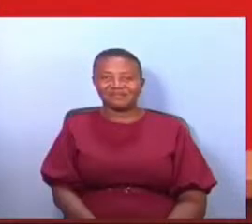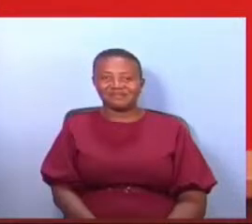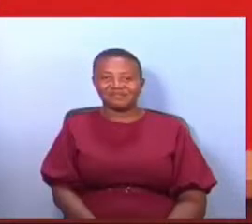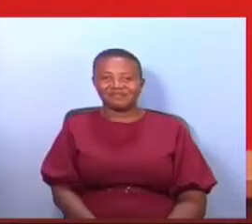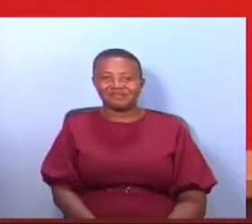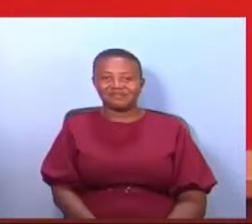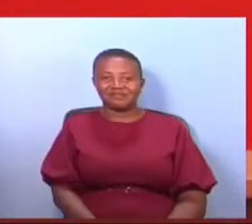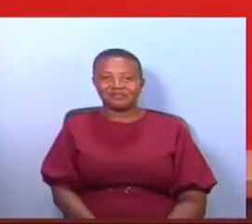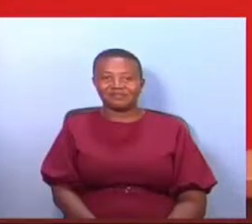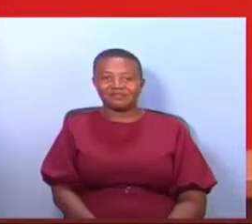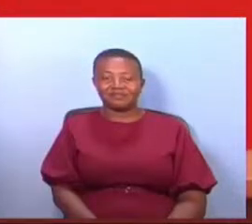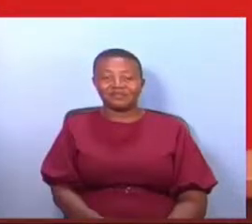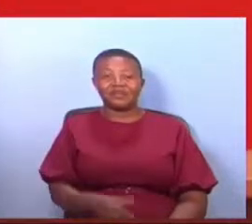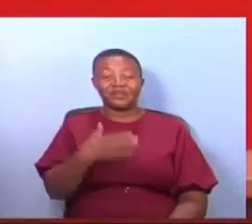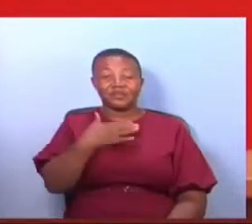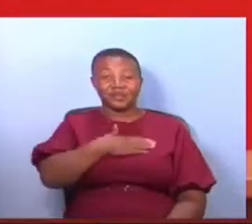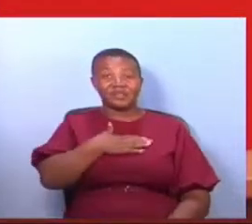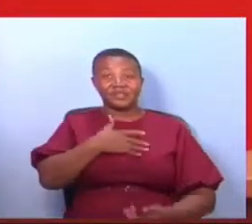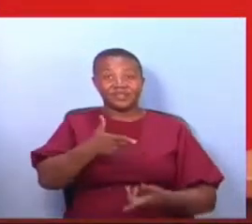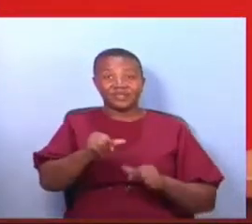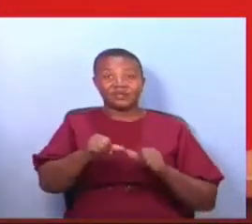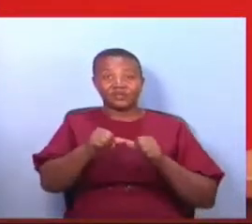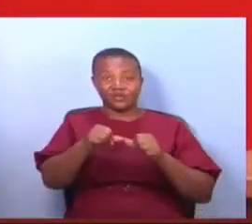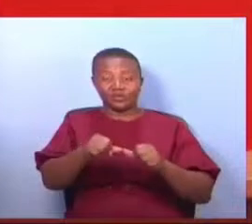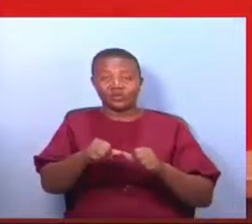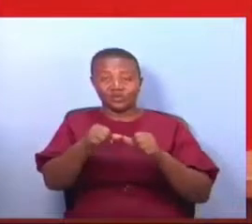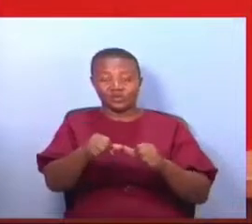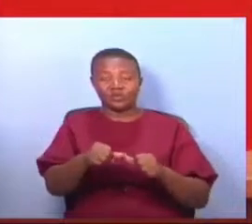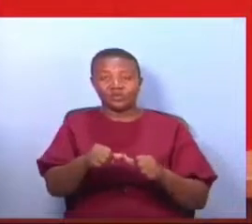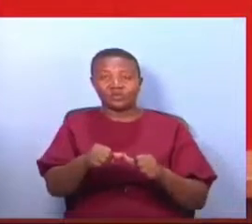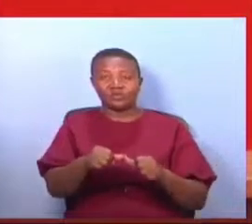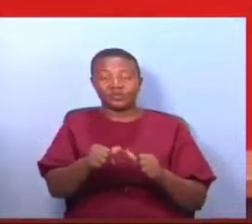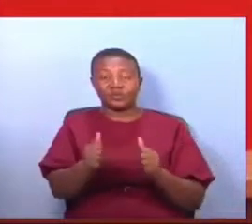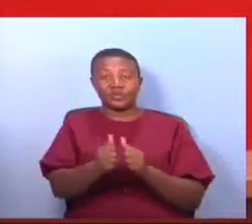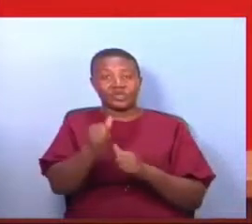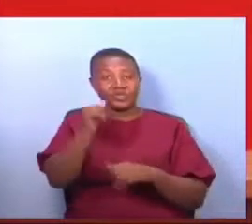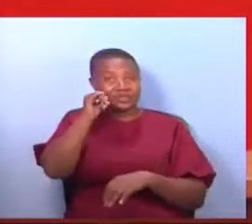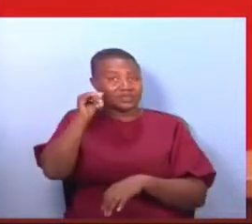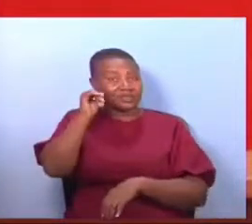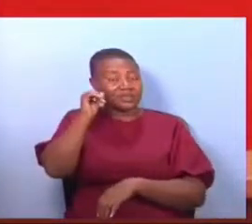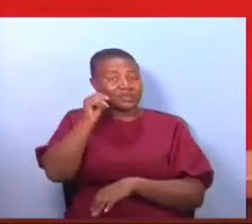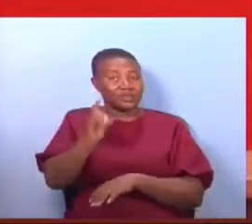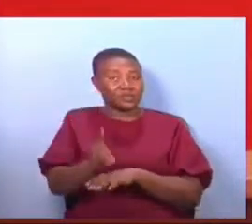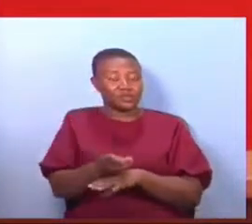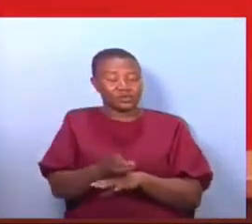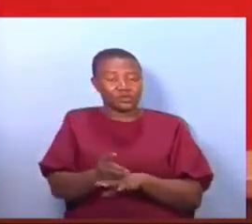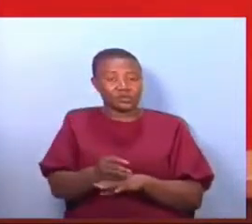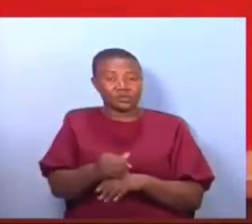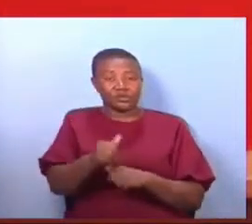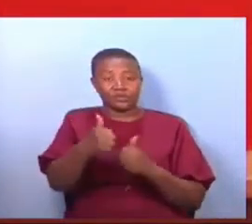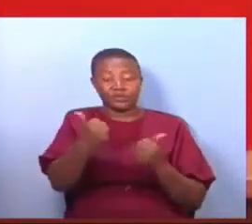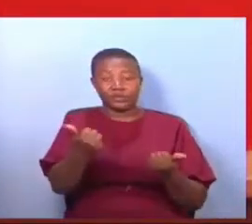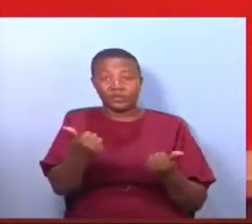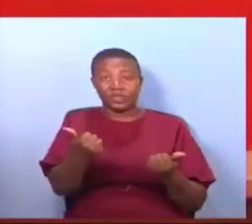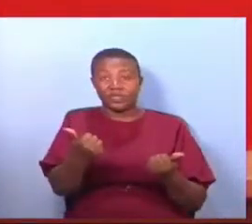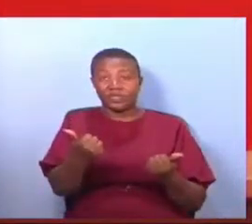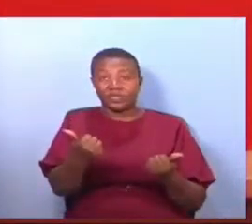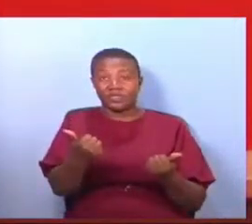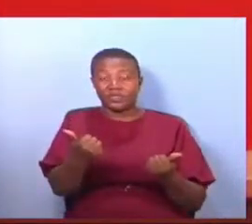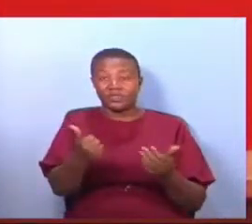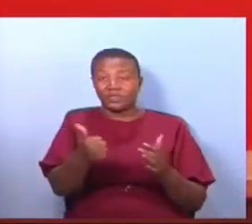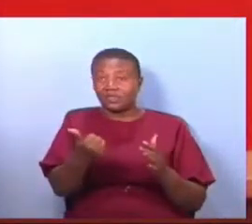Honorable members, we can now continue with the correction of votes and proceedings. Any more correction on page 1?